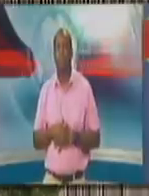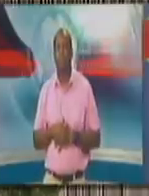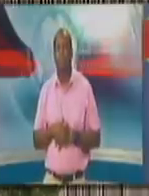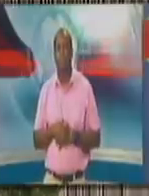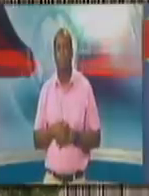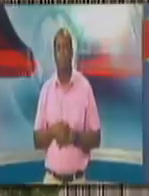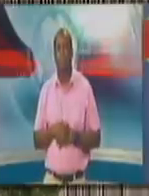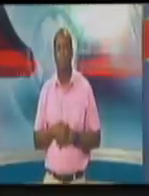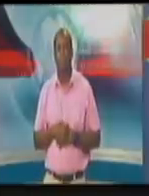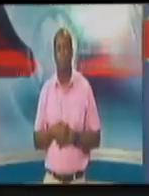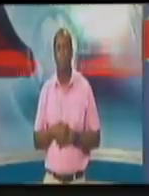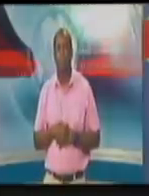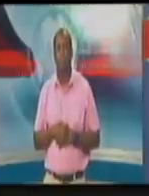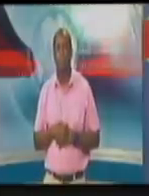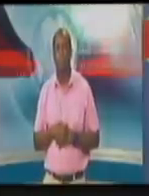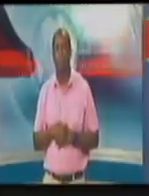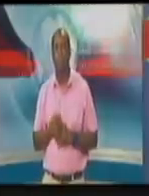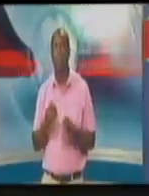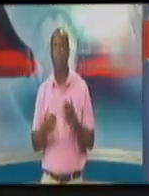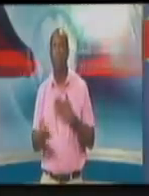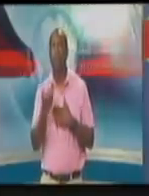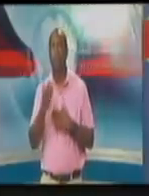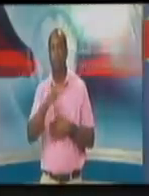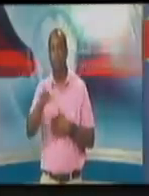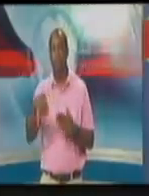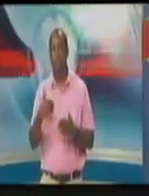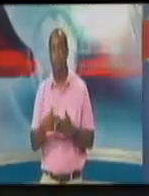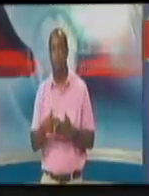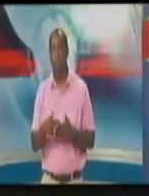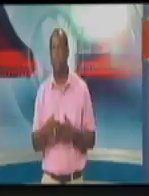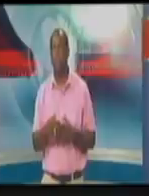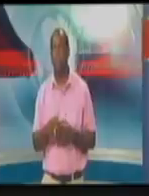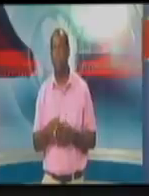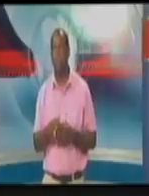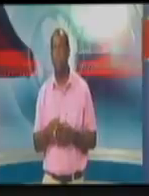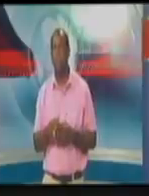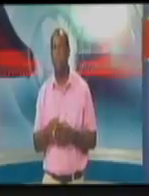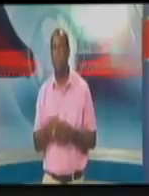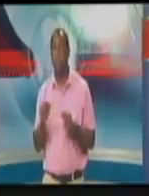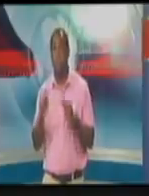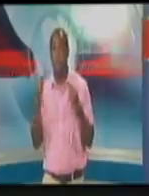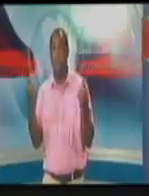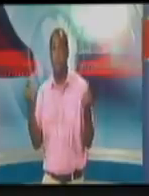Hi, good morning, everyone. Good morning. Chester